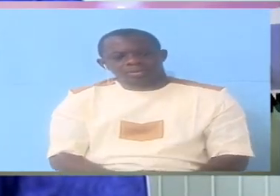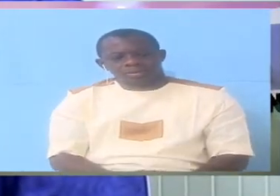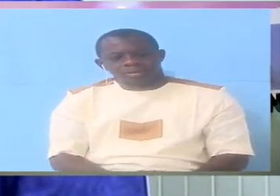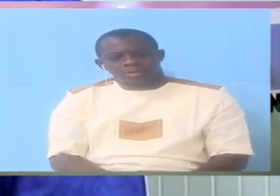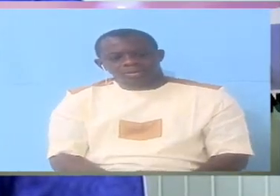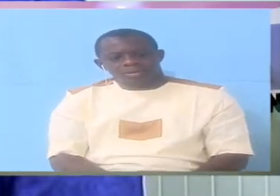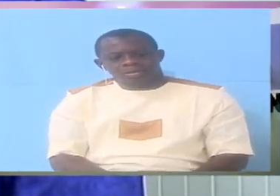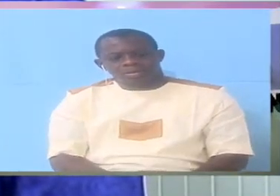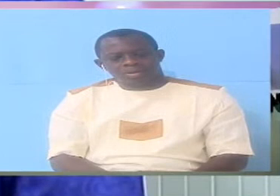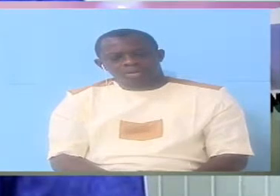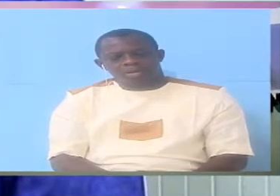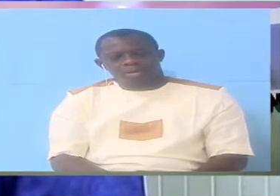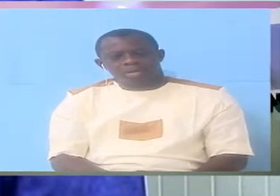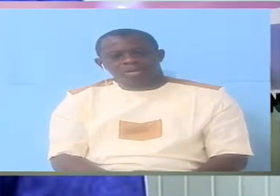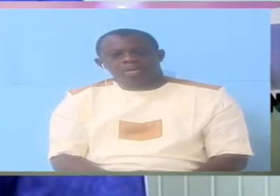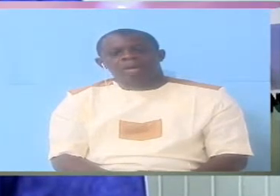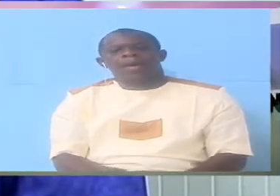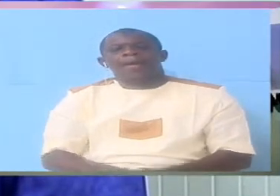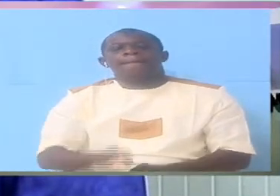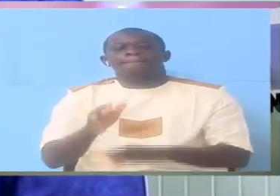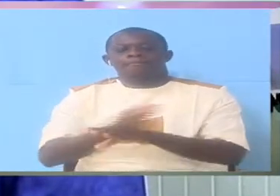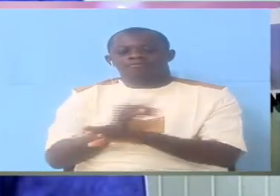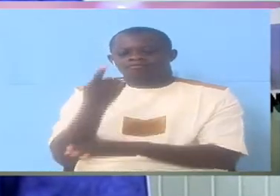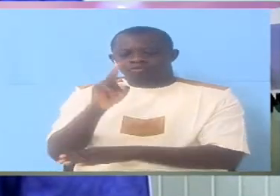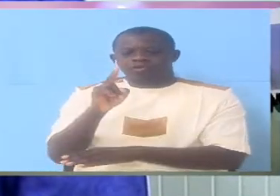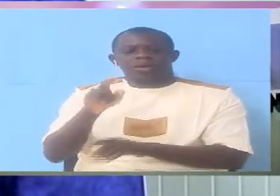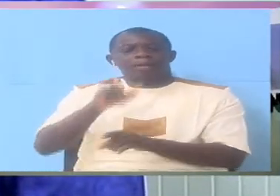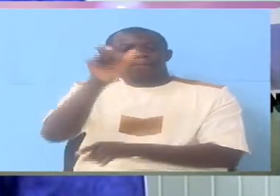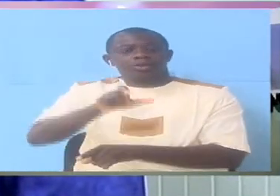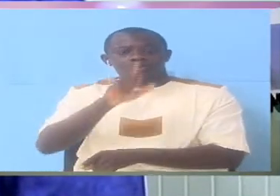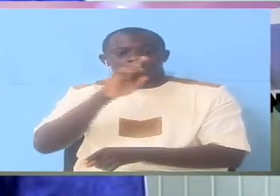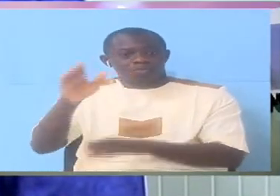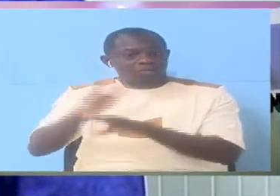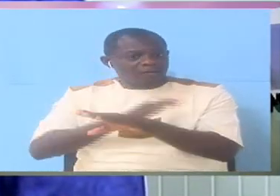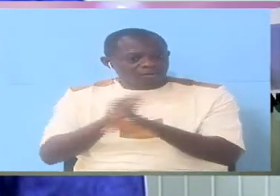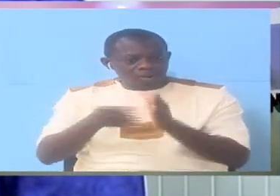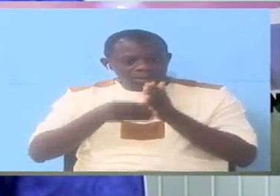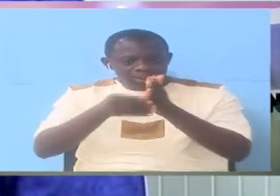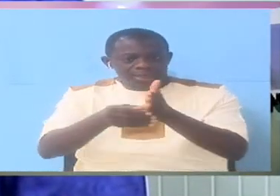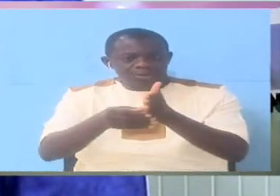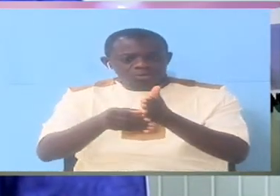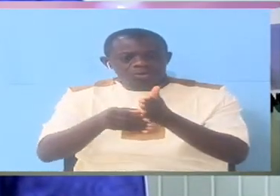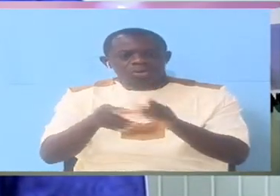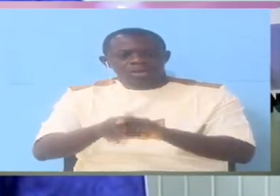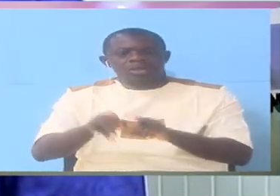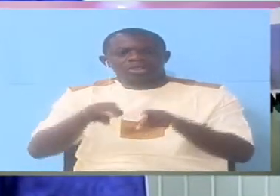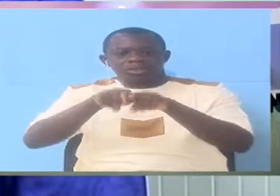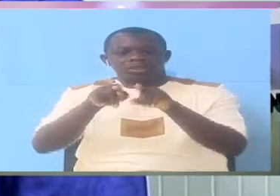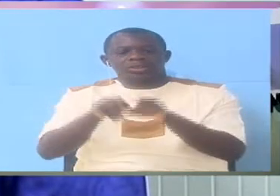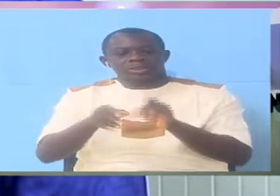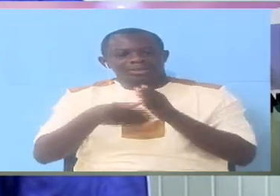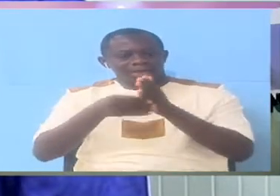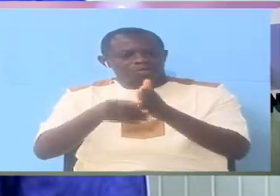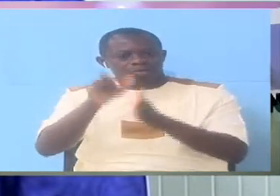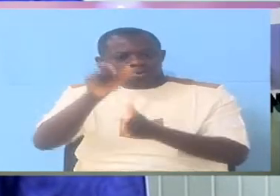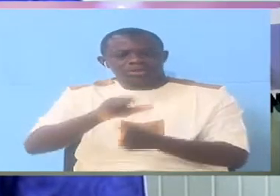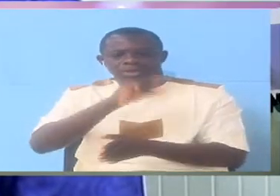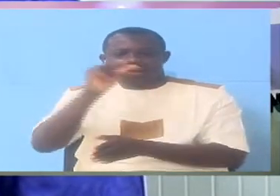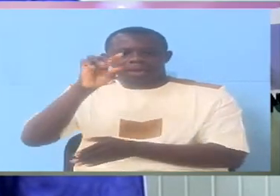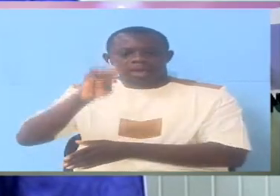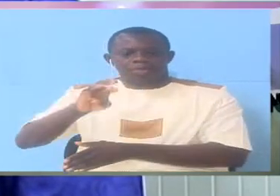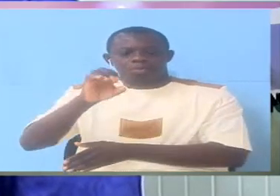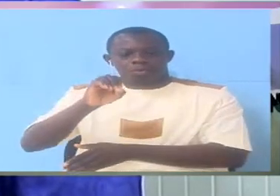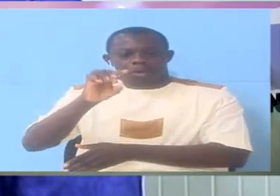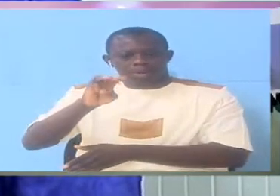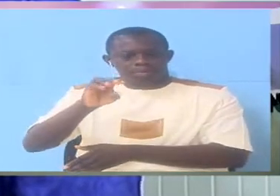Ex-managing director, Momodu Jang. The first one was our ex-managing director, Momodu Jang. Yes. And